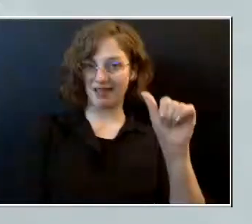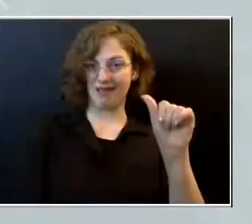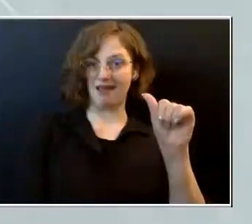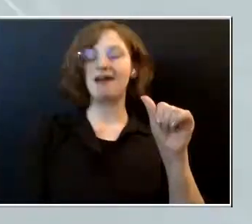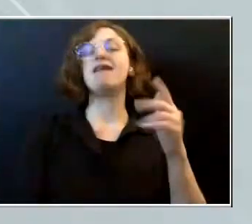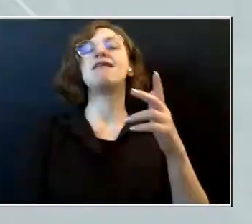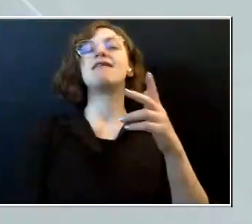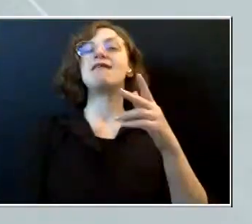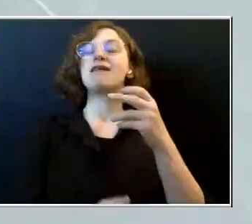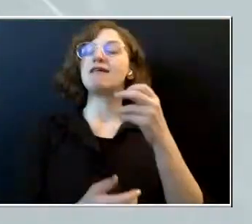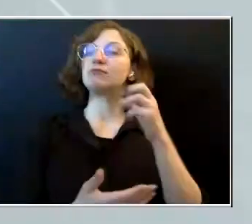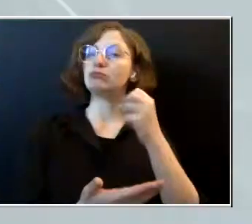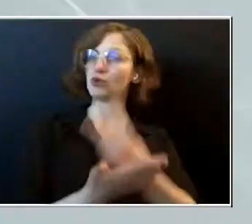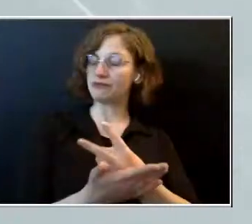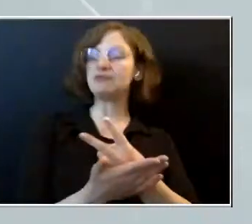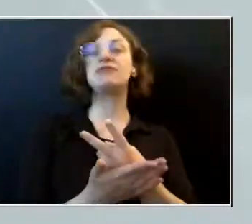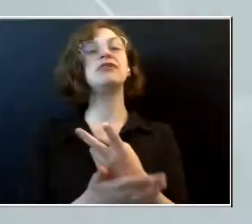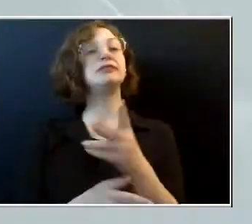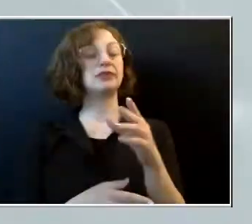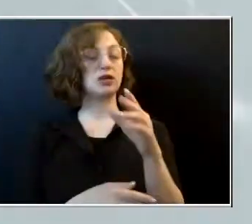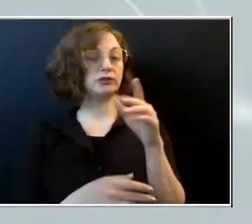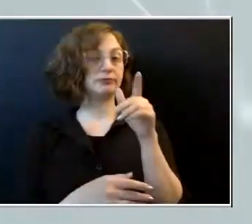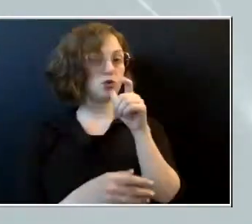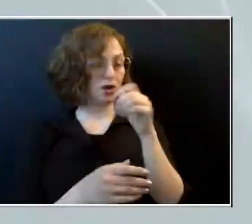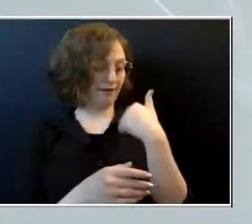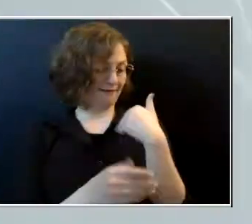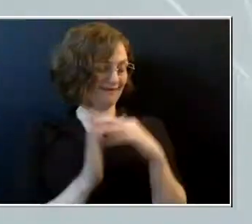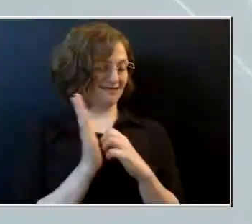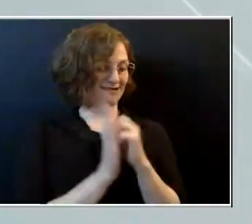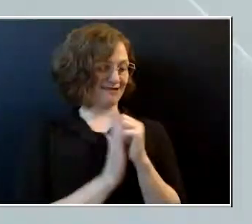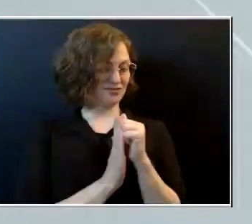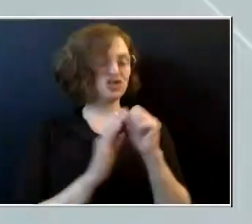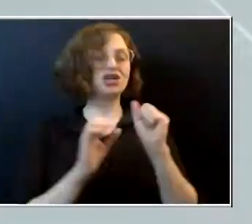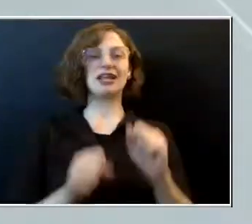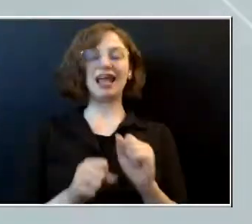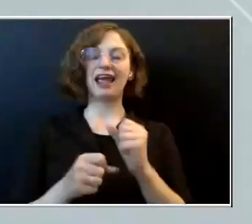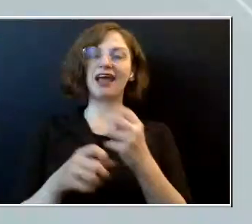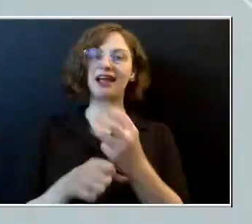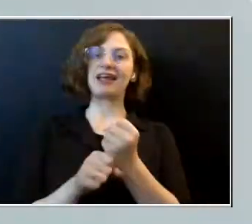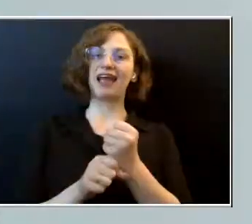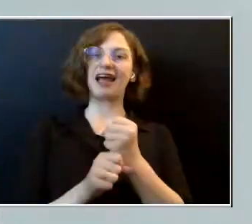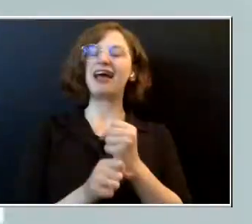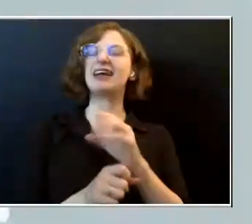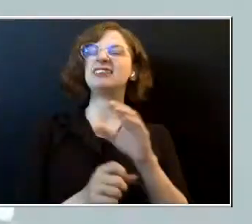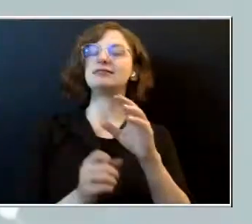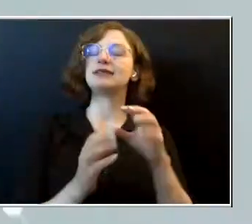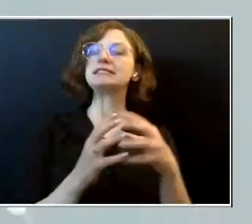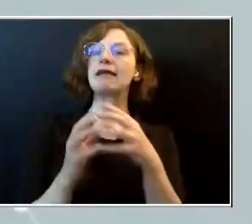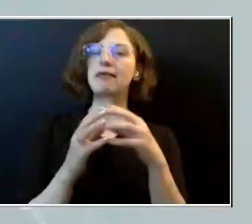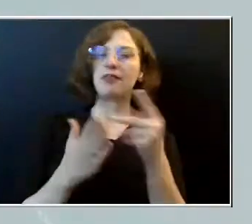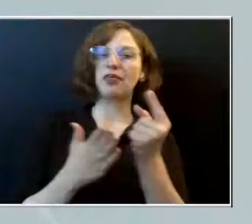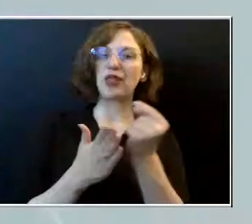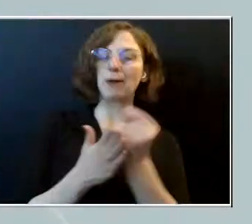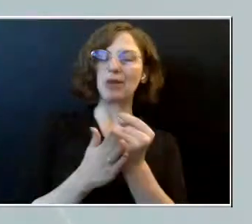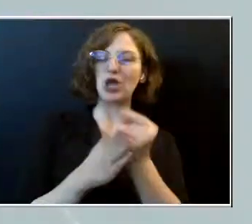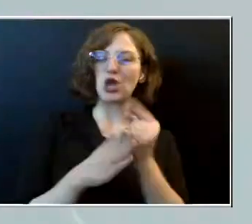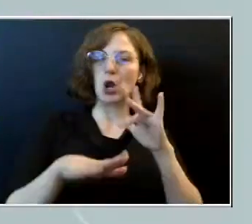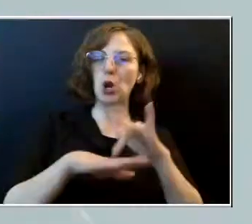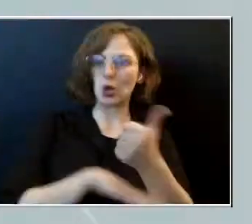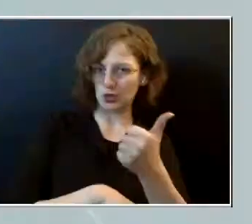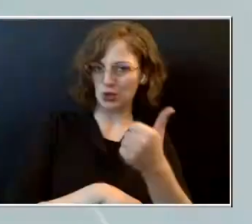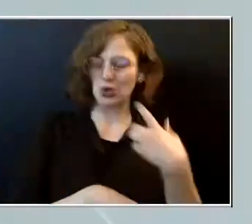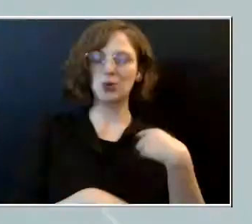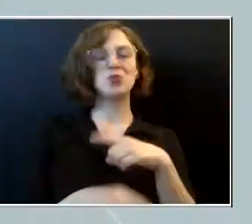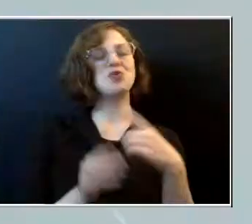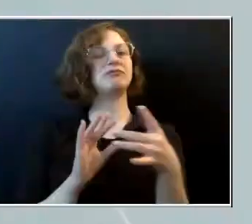cellular therapies much sooner. You've heard us talk before about CAR T immunotherapy for certain blood cancers. Up until now,